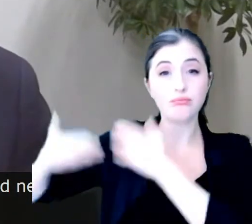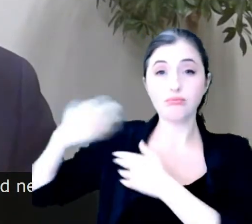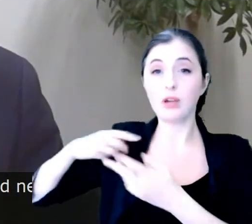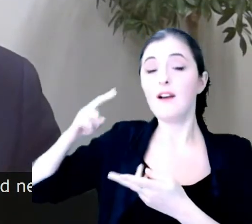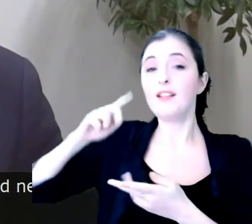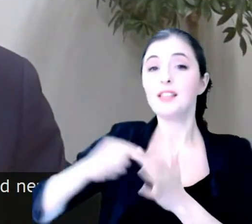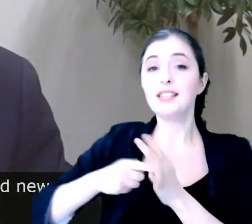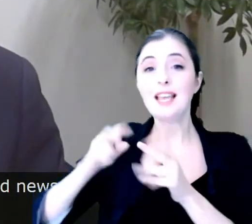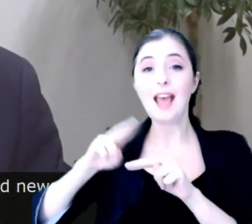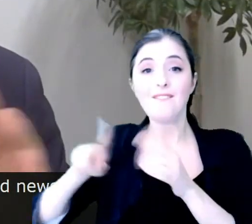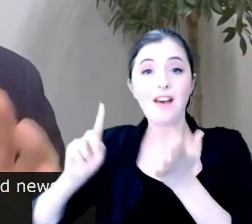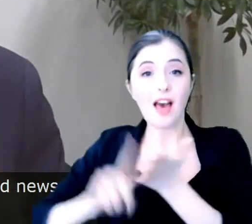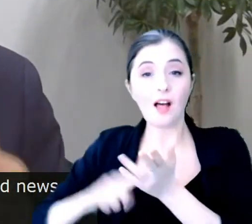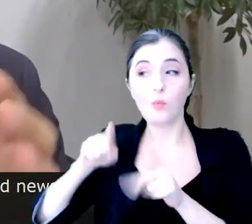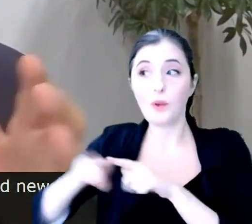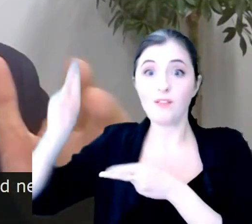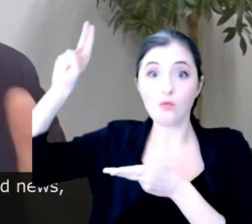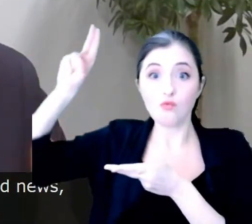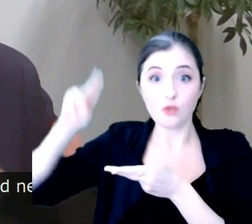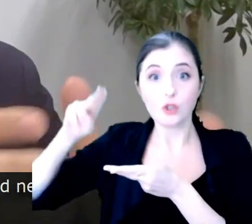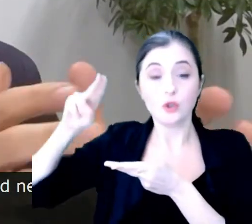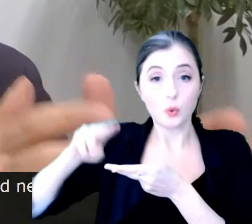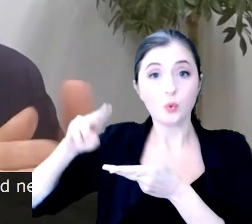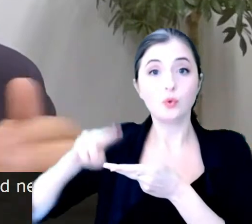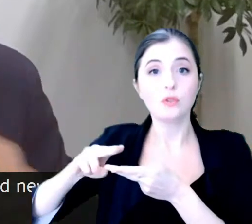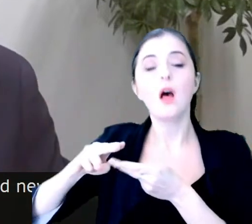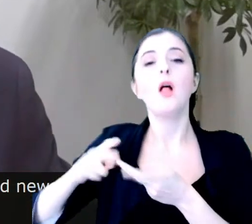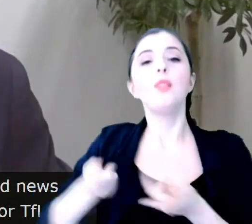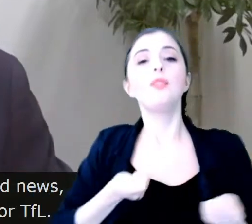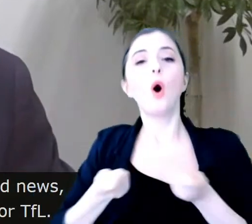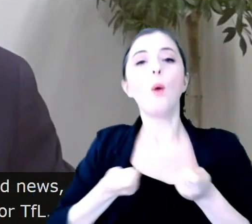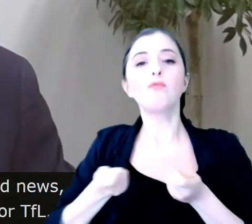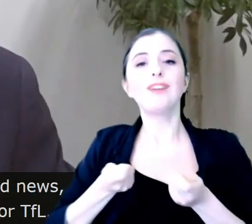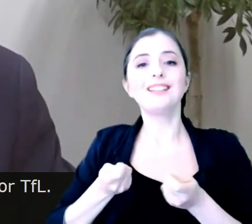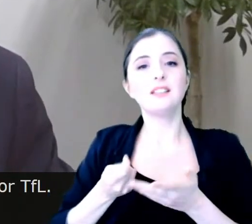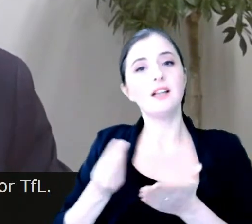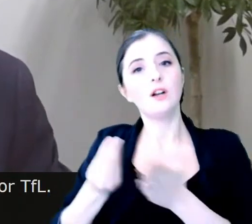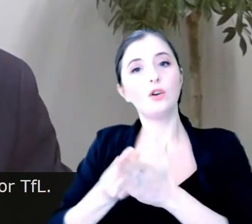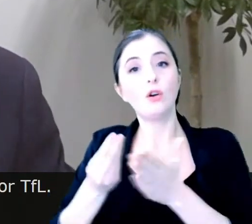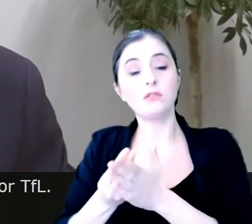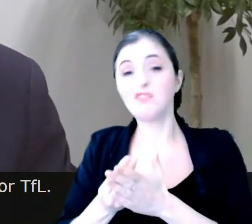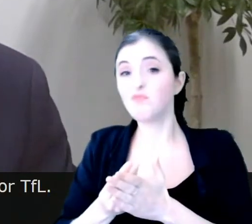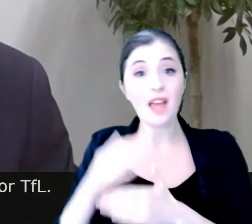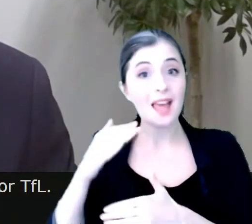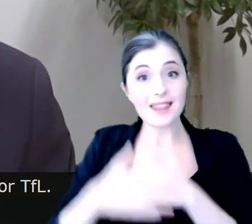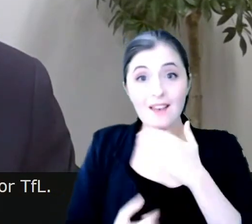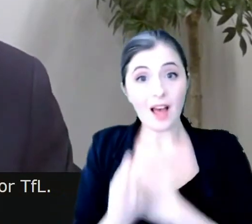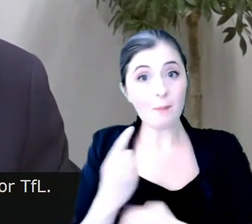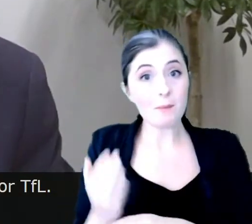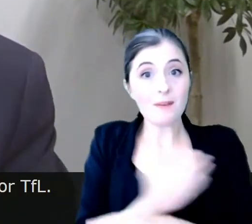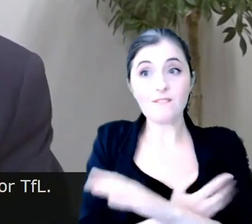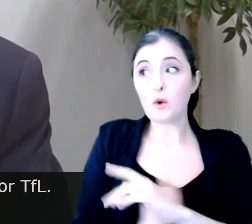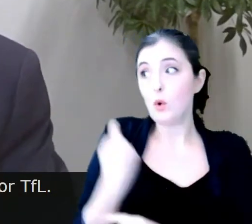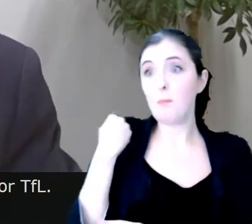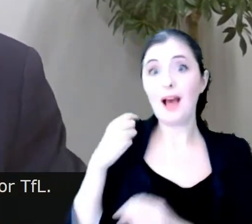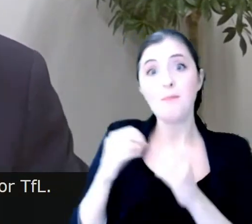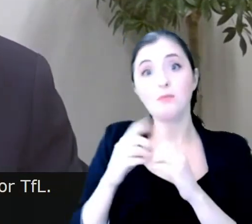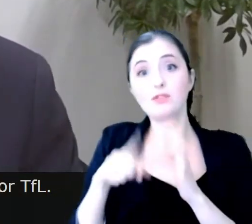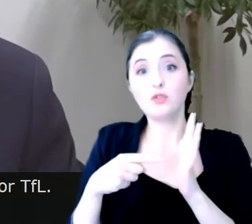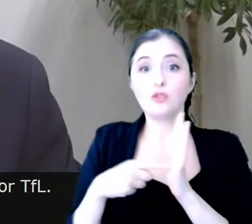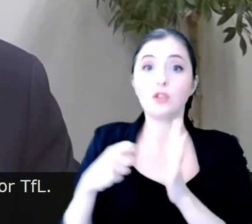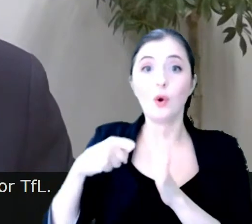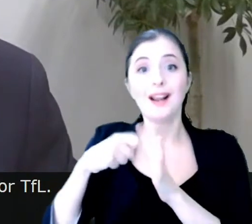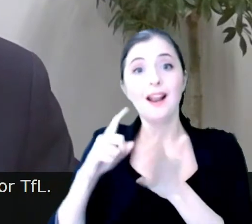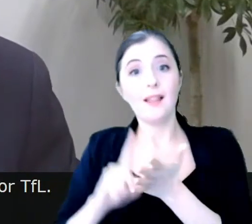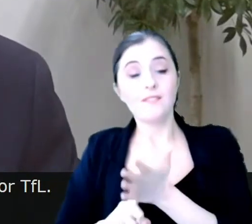operating costs for TfL, never done before by Ken Livingstone or Boris Johnson, by £1 billion a year, like for like. We've also managed